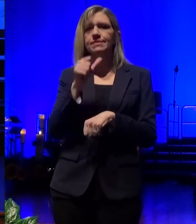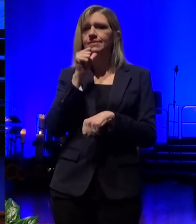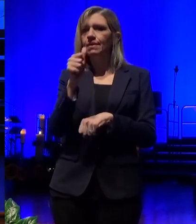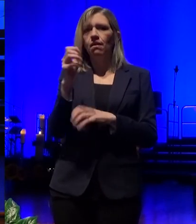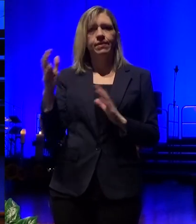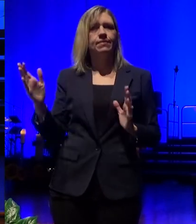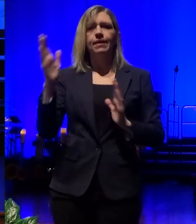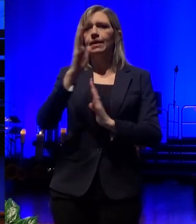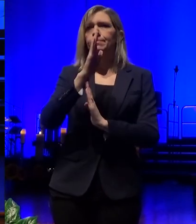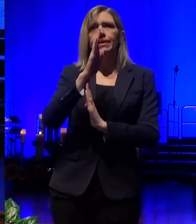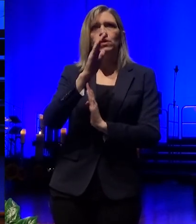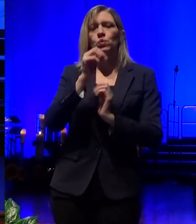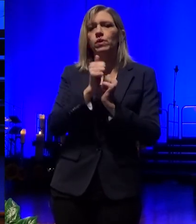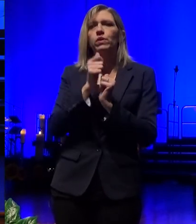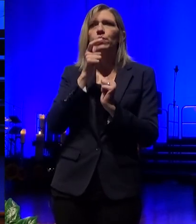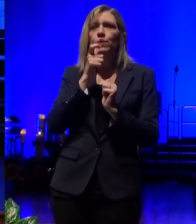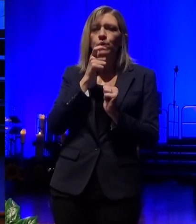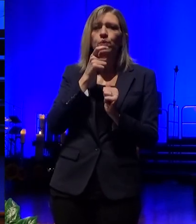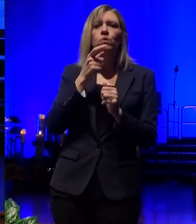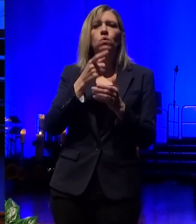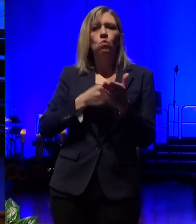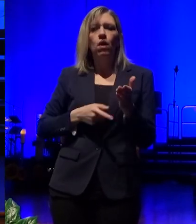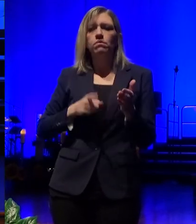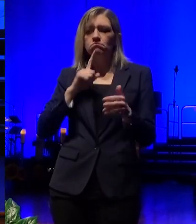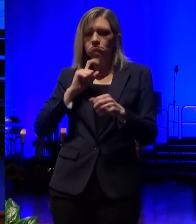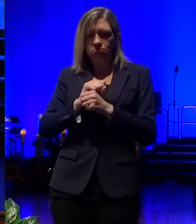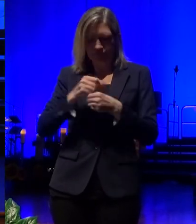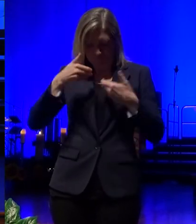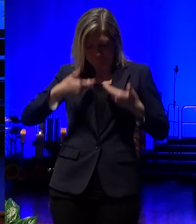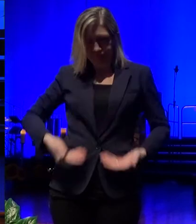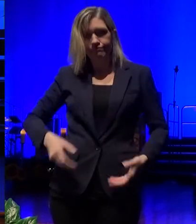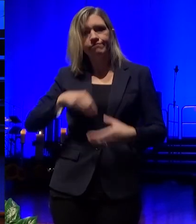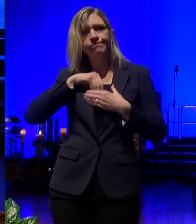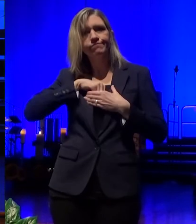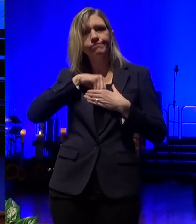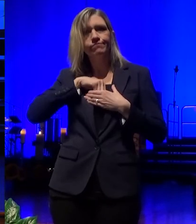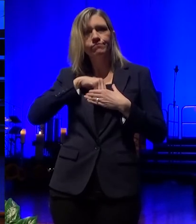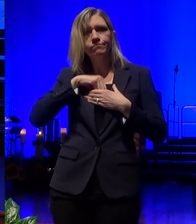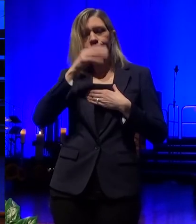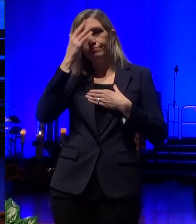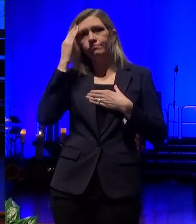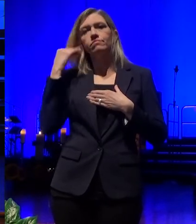it's not in alignment with who and what we really are at the core. And so